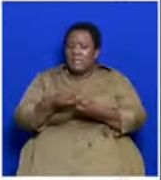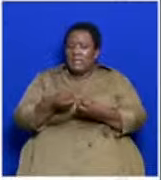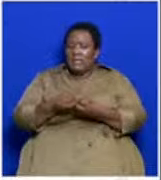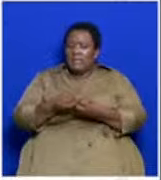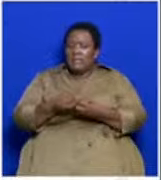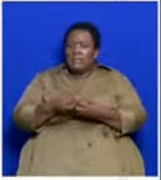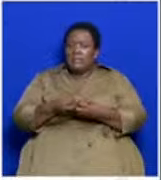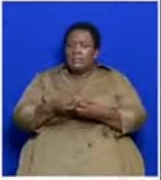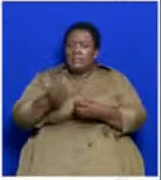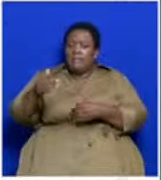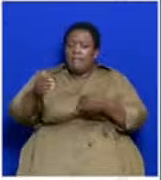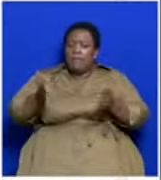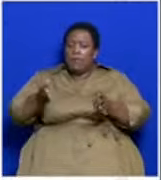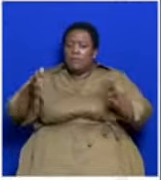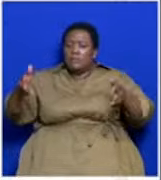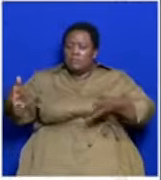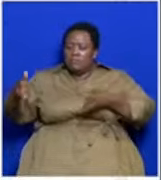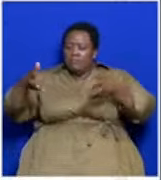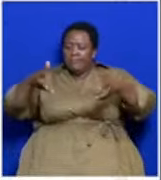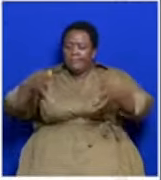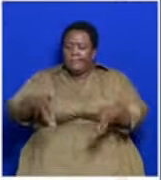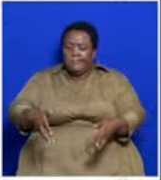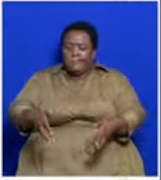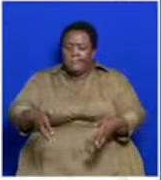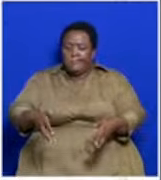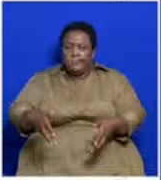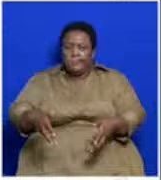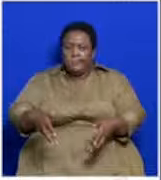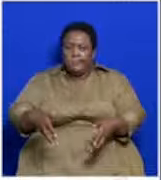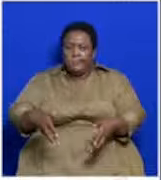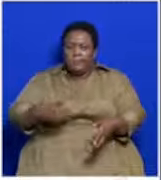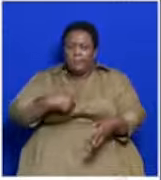I see them as cigarettes.